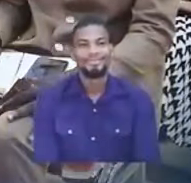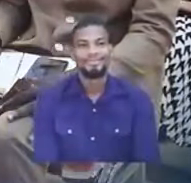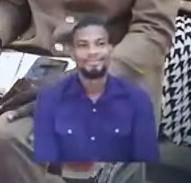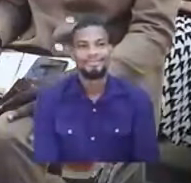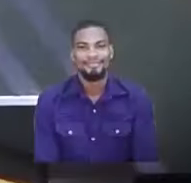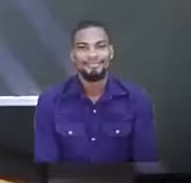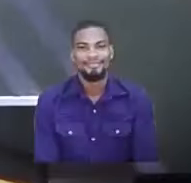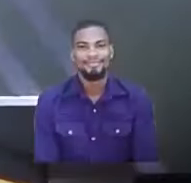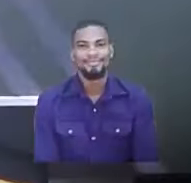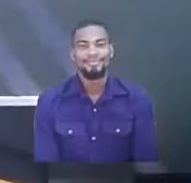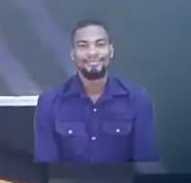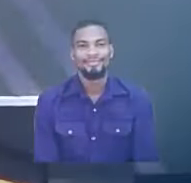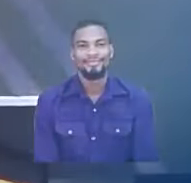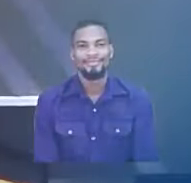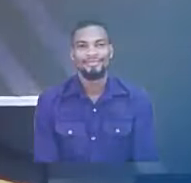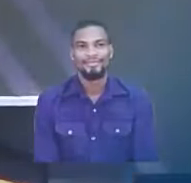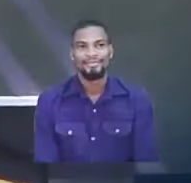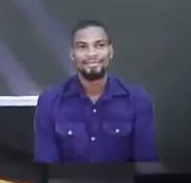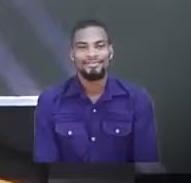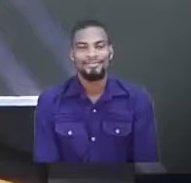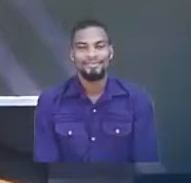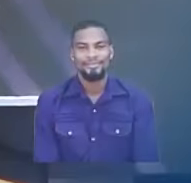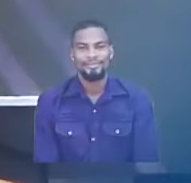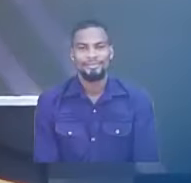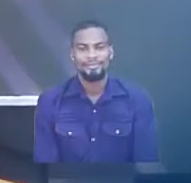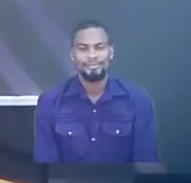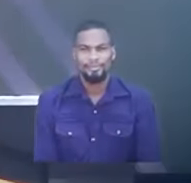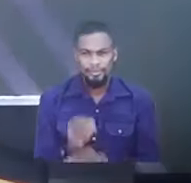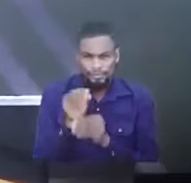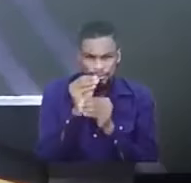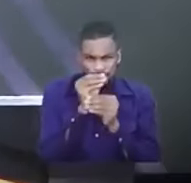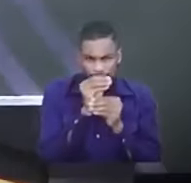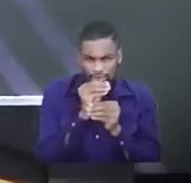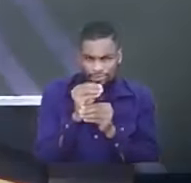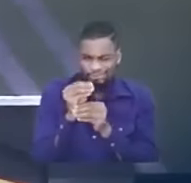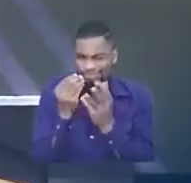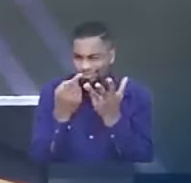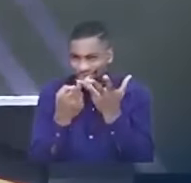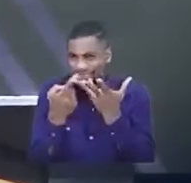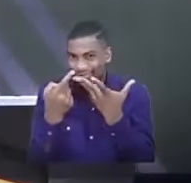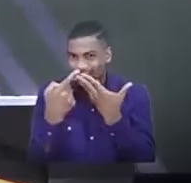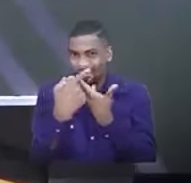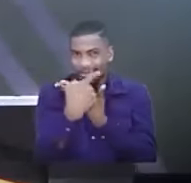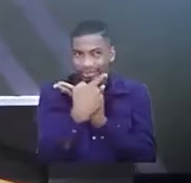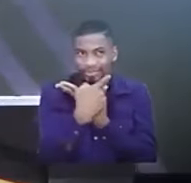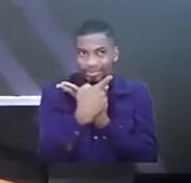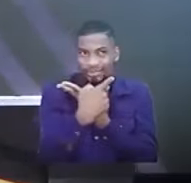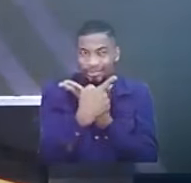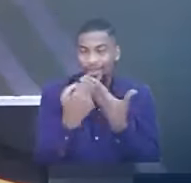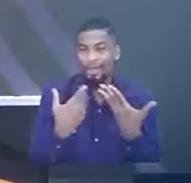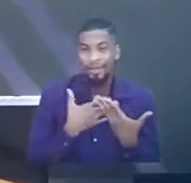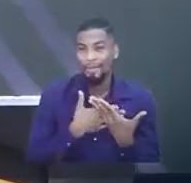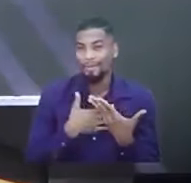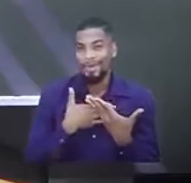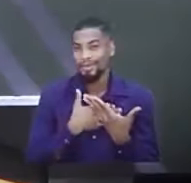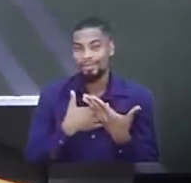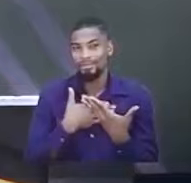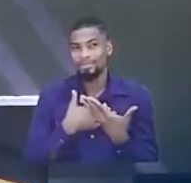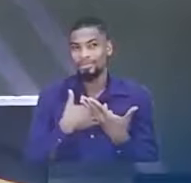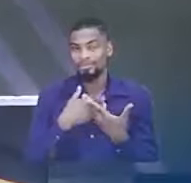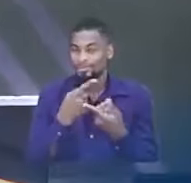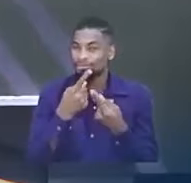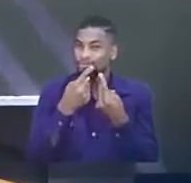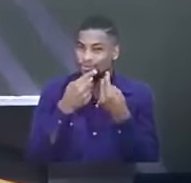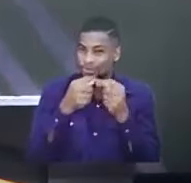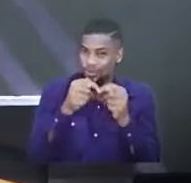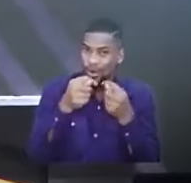Yeah. But a few observations that I made that I want you to kind of correct so that you'll be